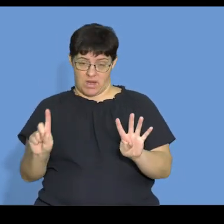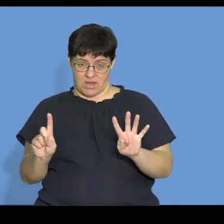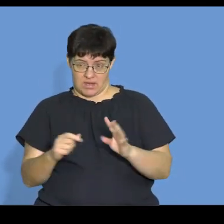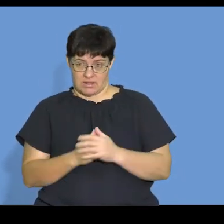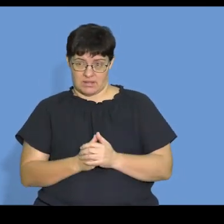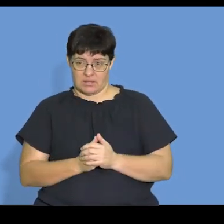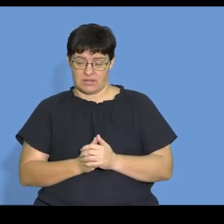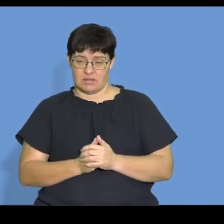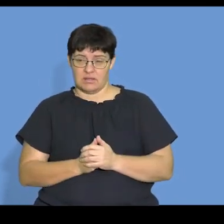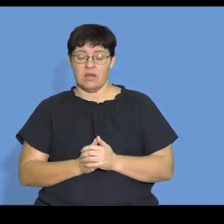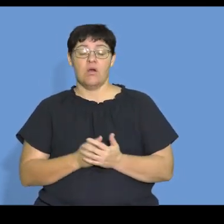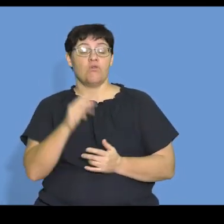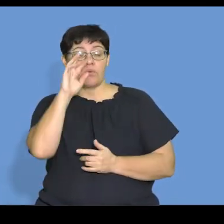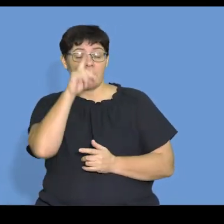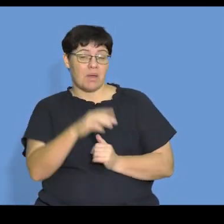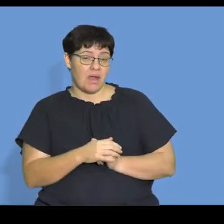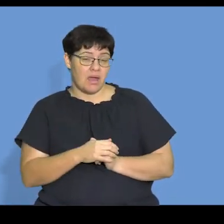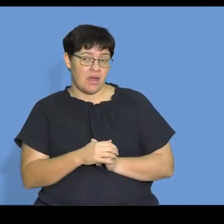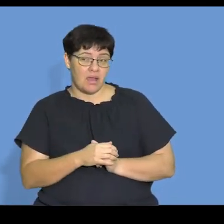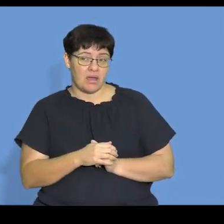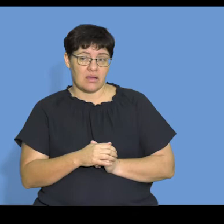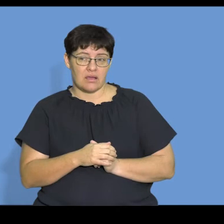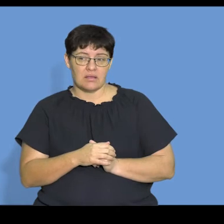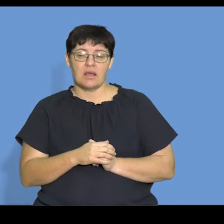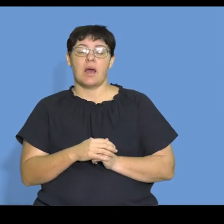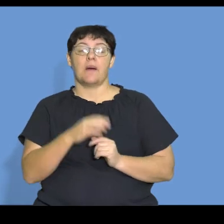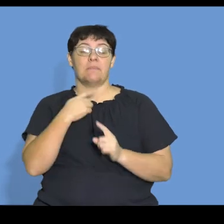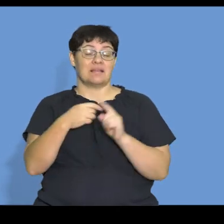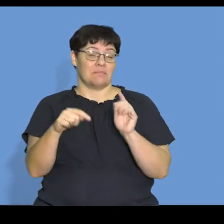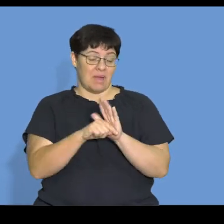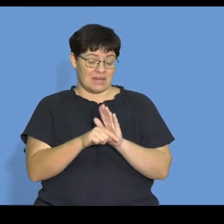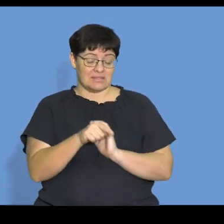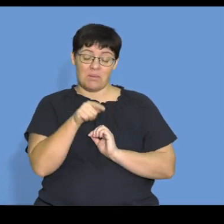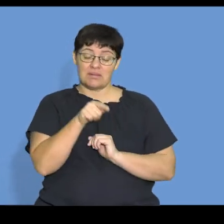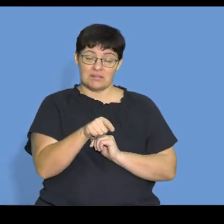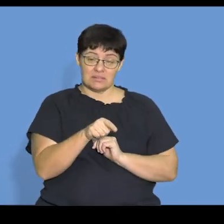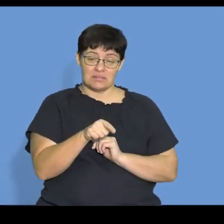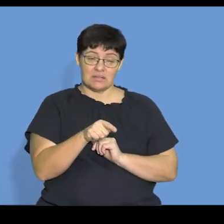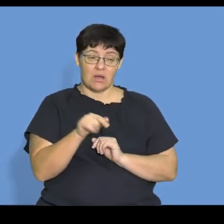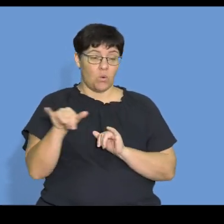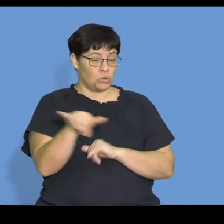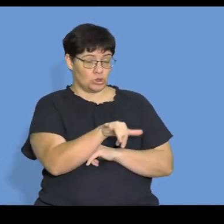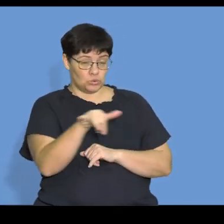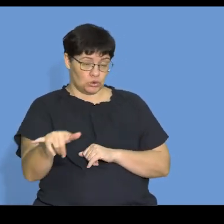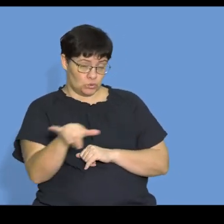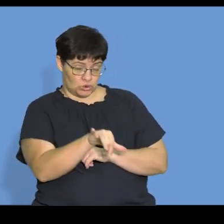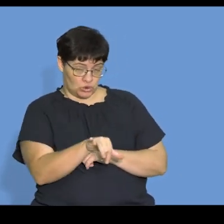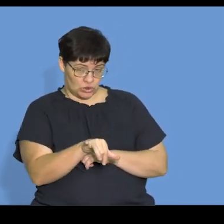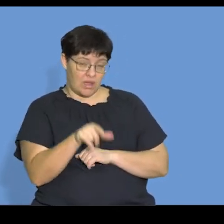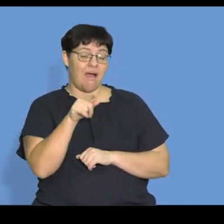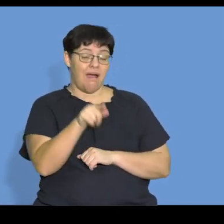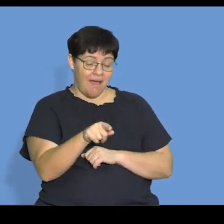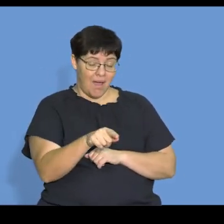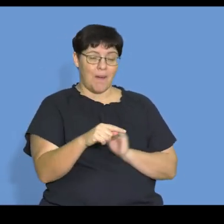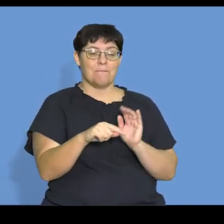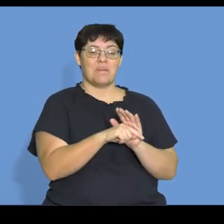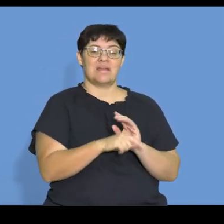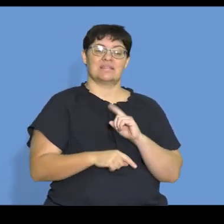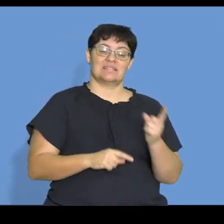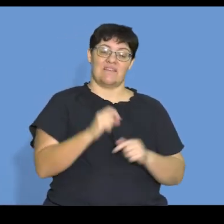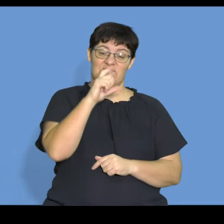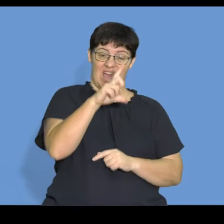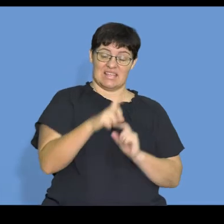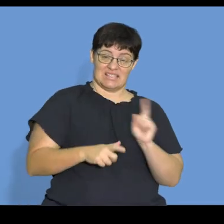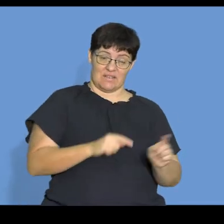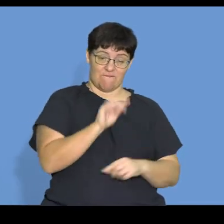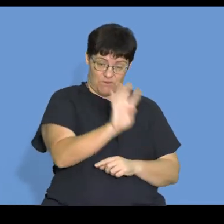me. And then remember, it must be plus and minus, but where does which go? The minus will go to the bigger